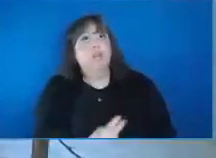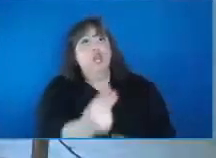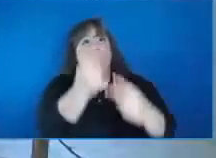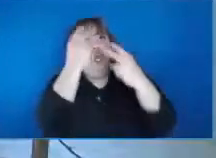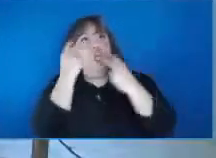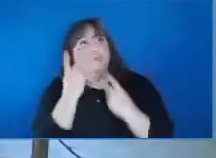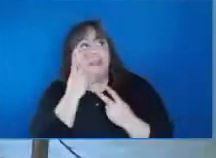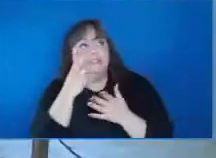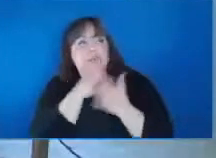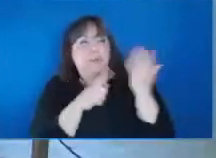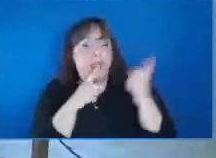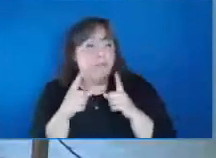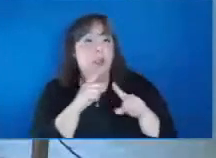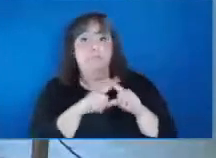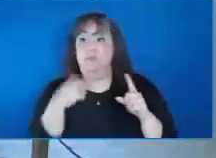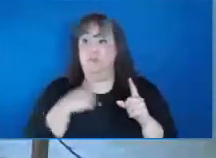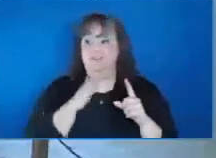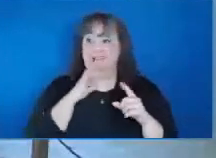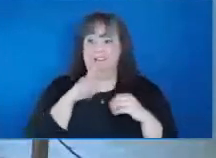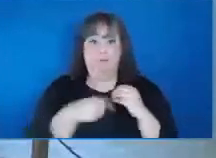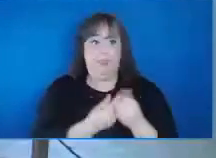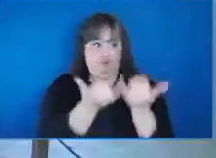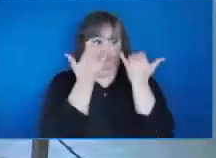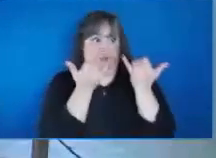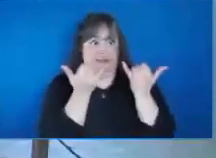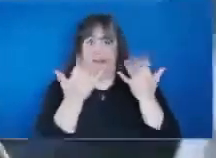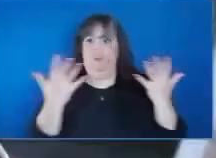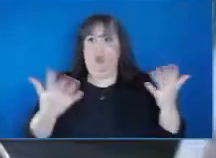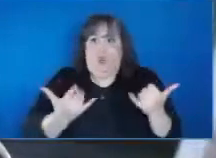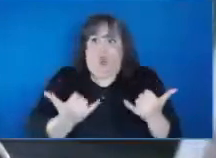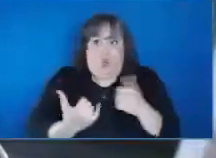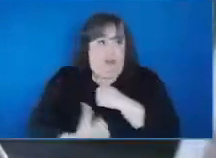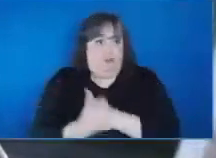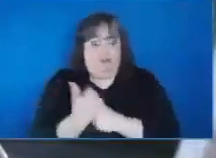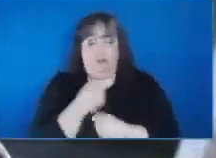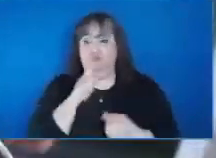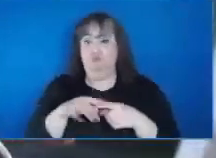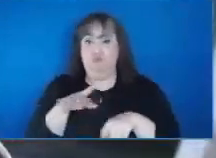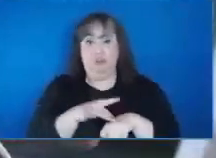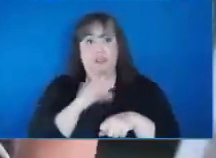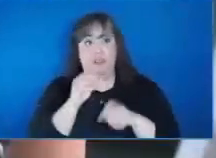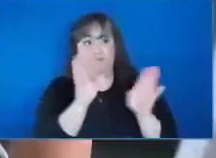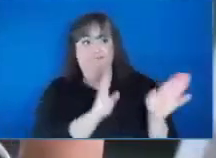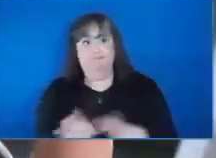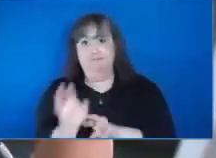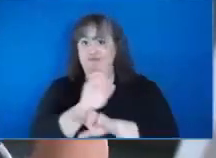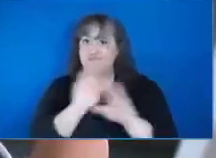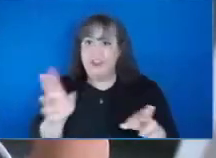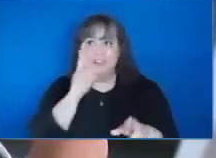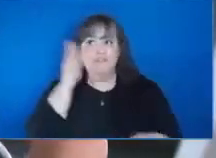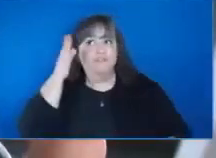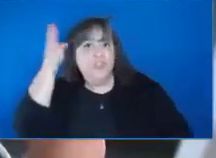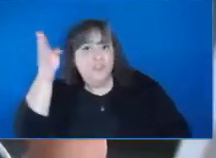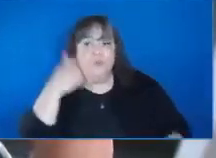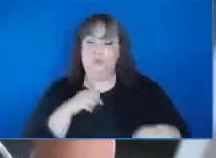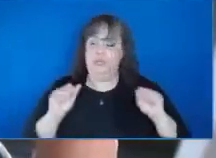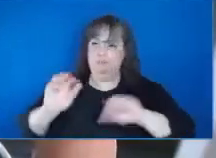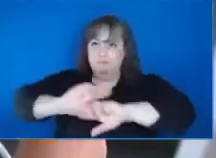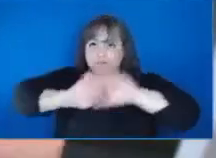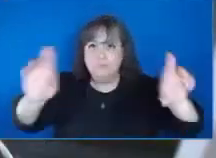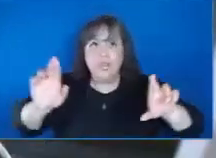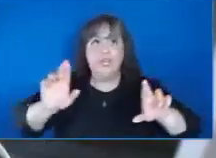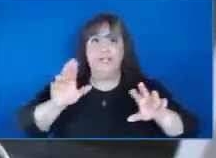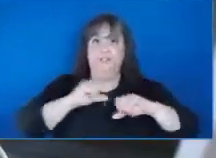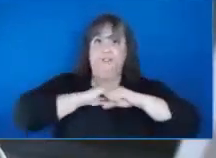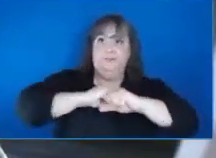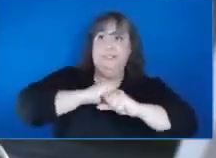You know, with what the current threat to the Earth might be from these, and then preparing for the future where we can be ready to do something about this if we needed to. So